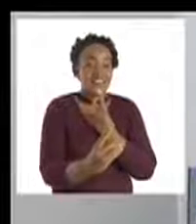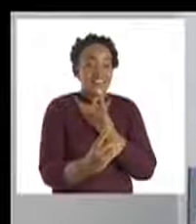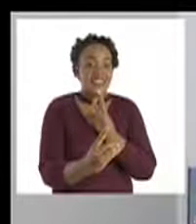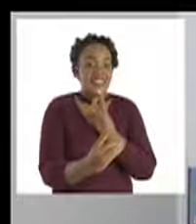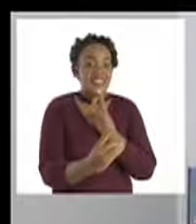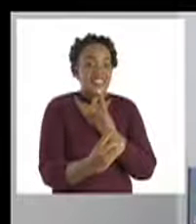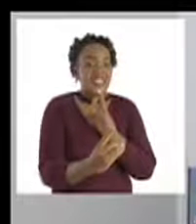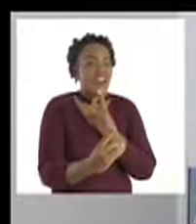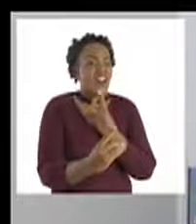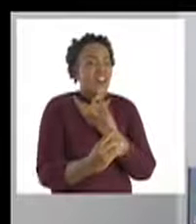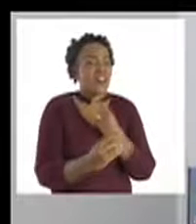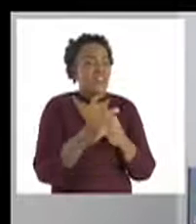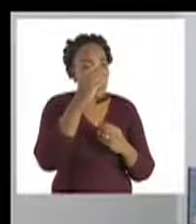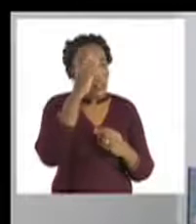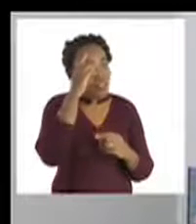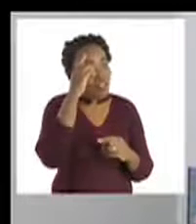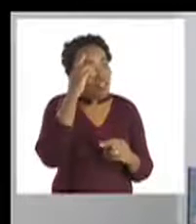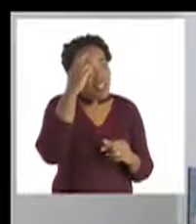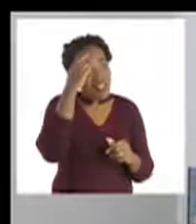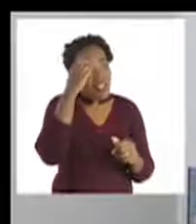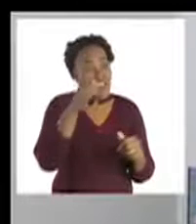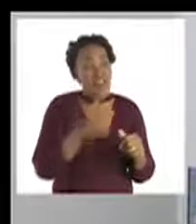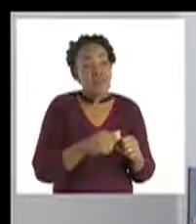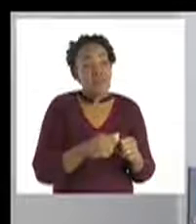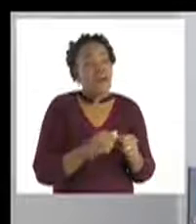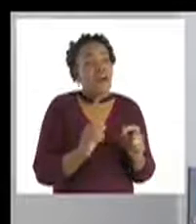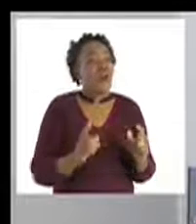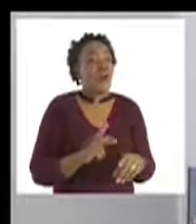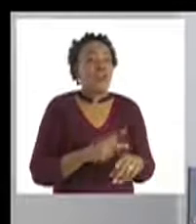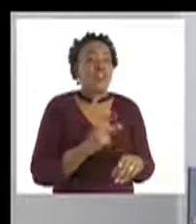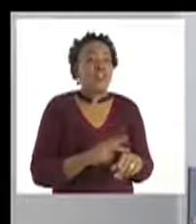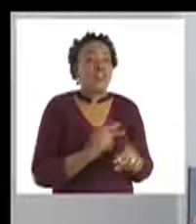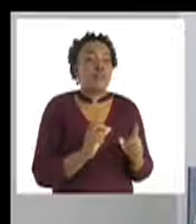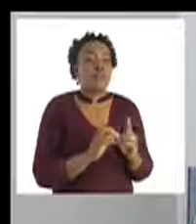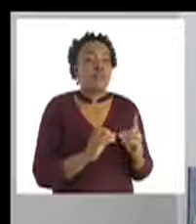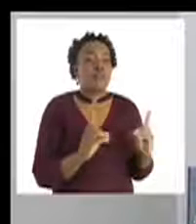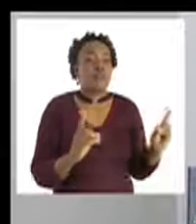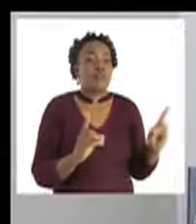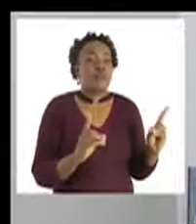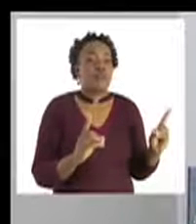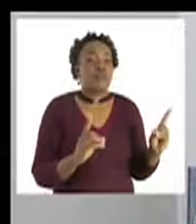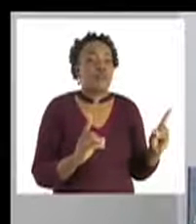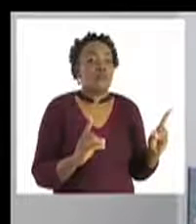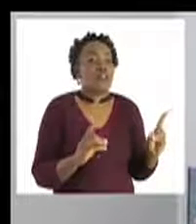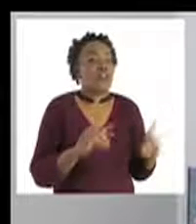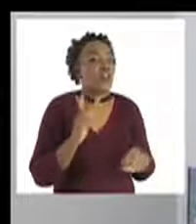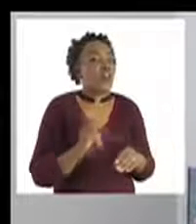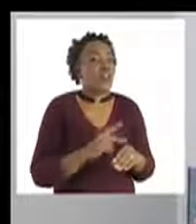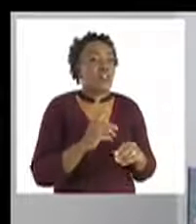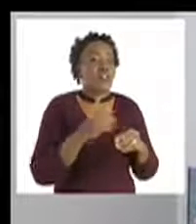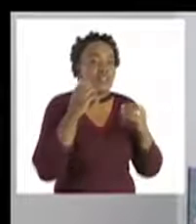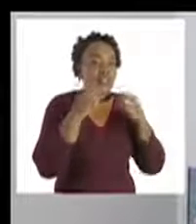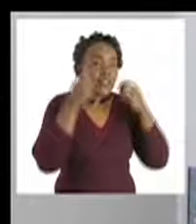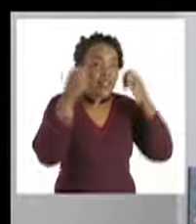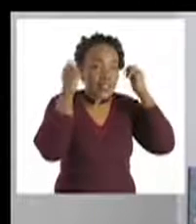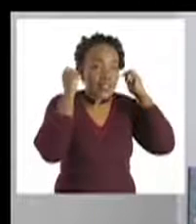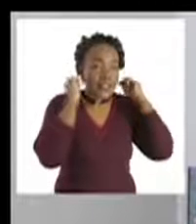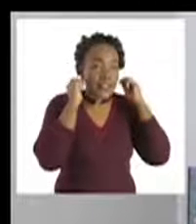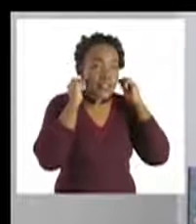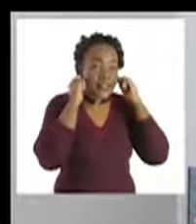You must remember to social distance, and when you are going out, always wear your